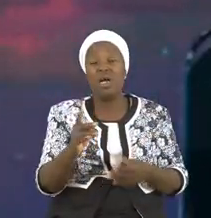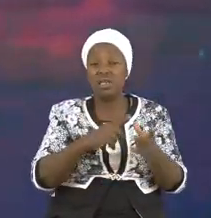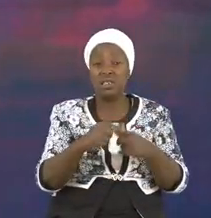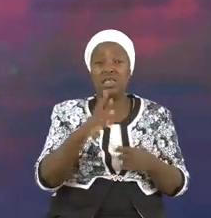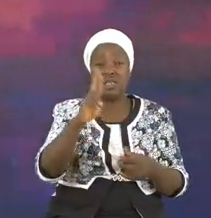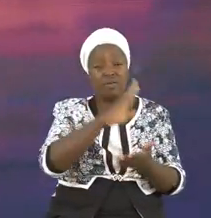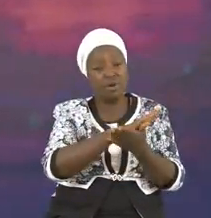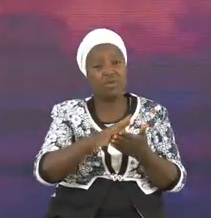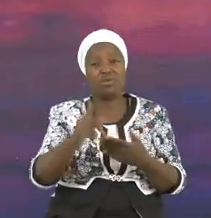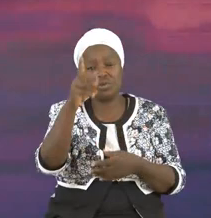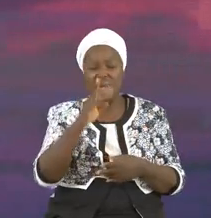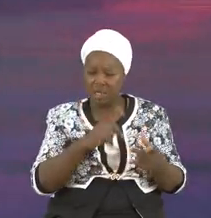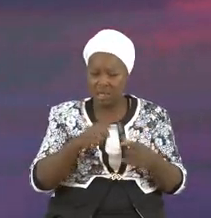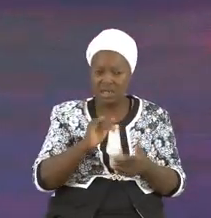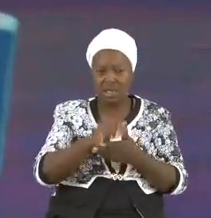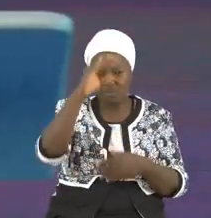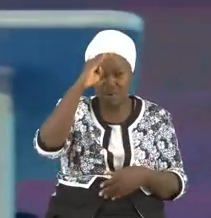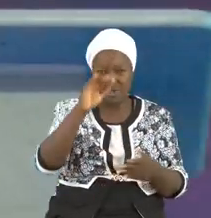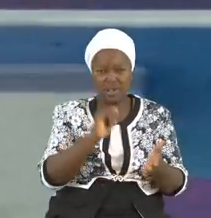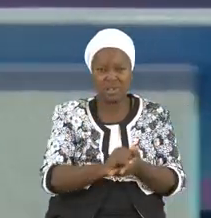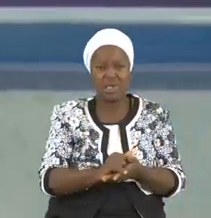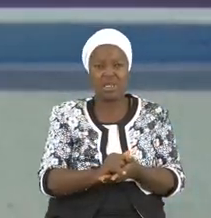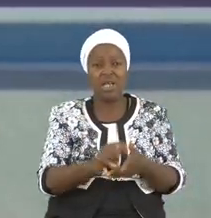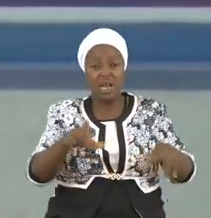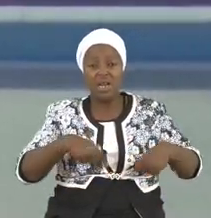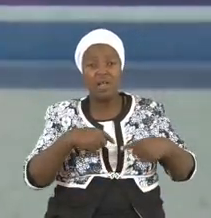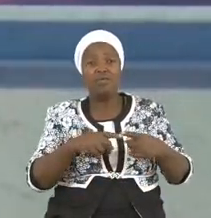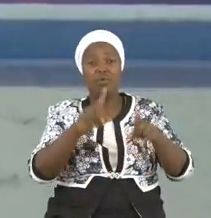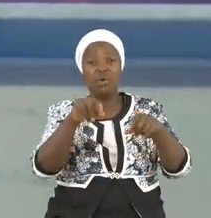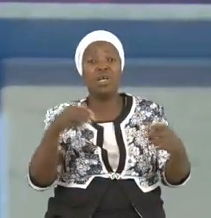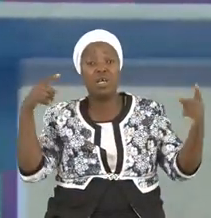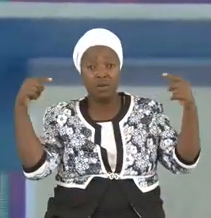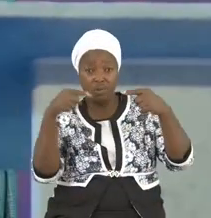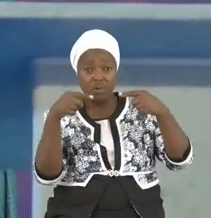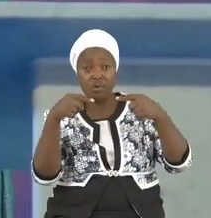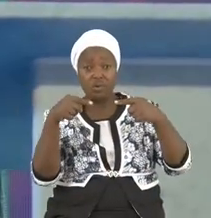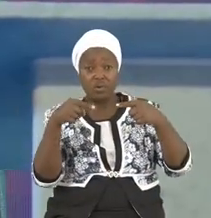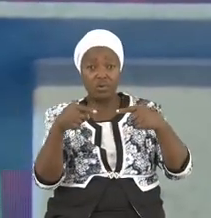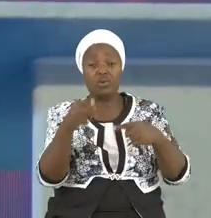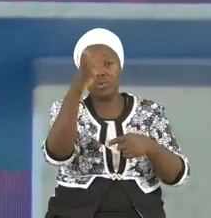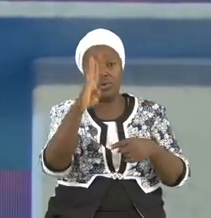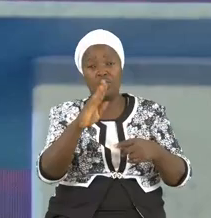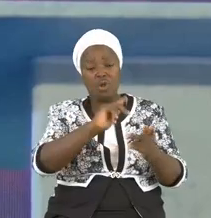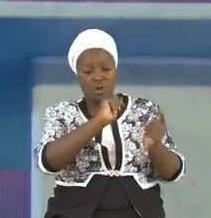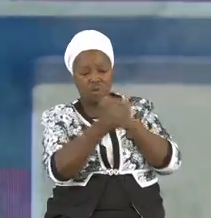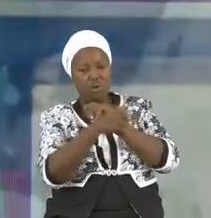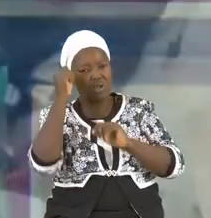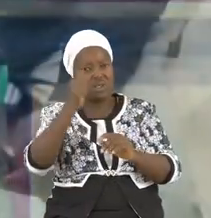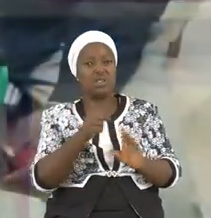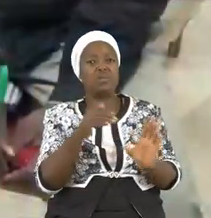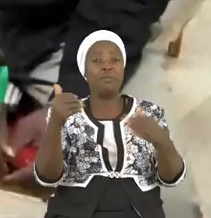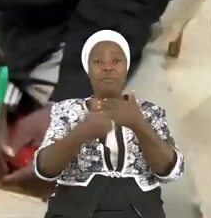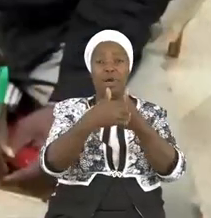man that lives contrary to God turns his back to God. And God